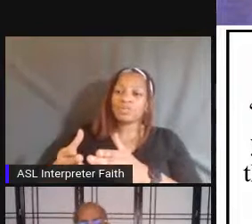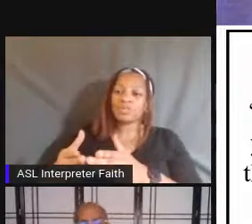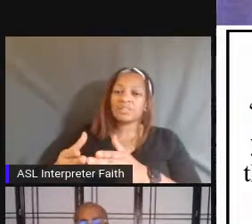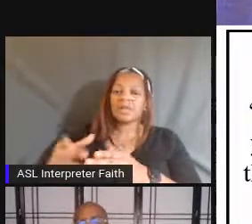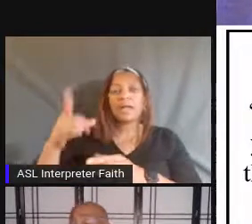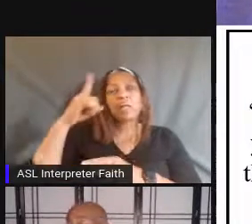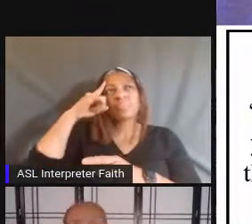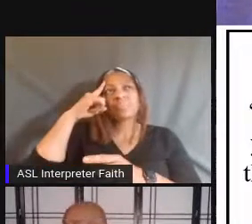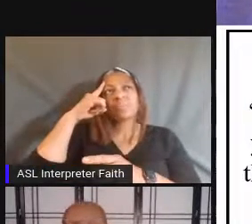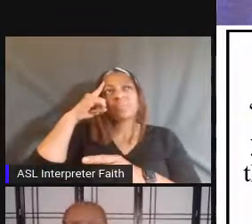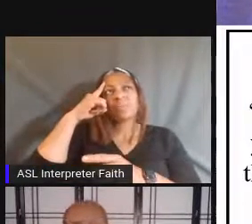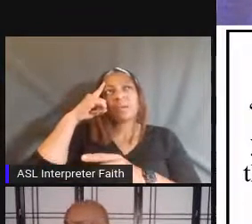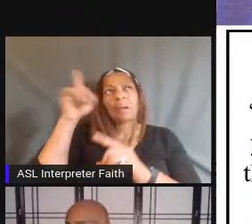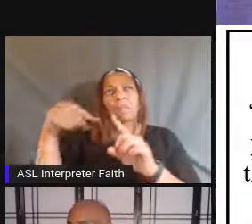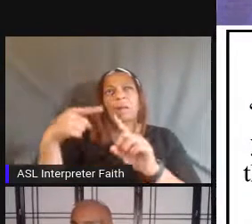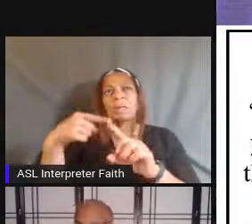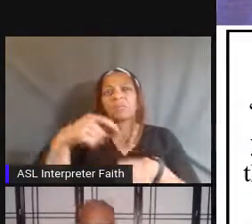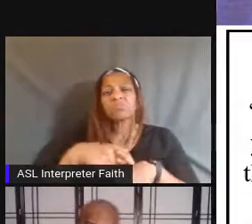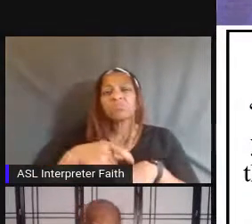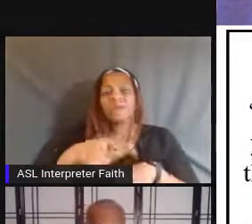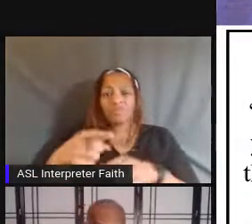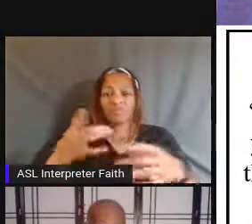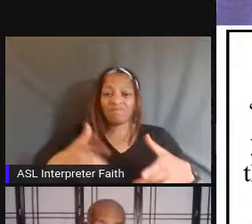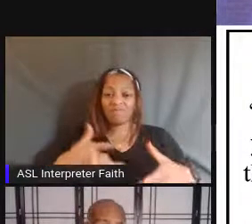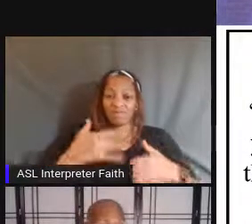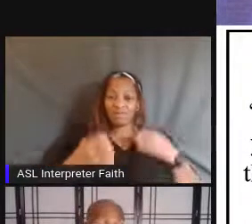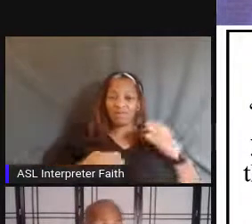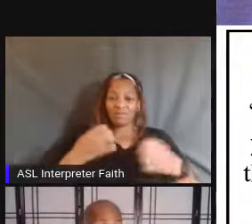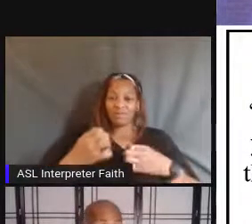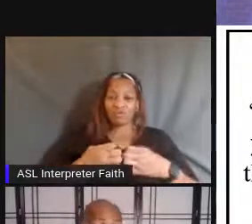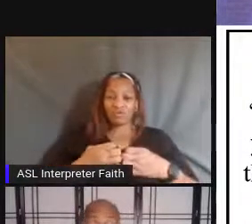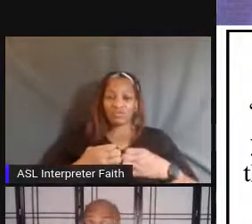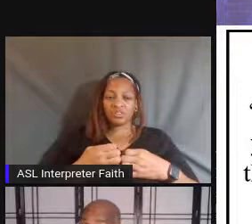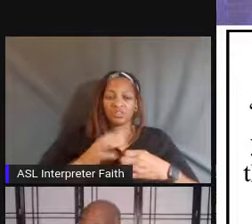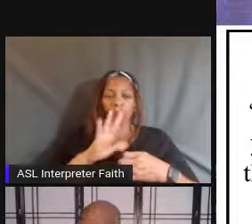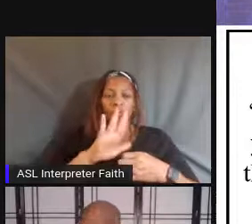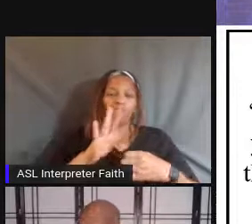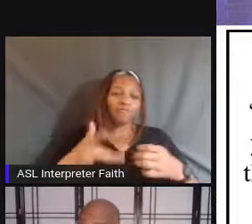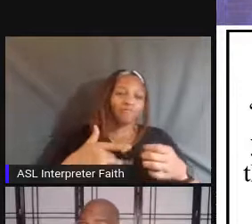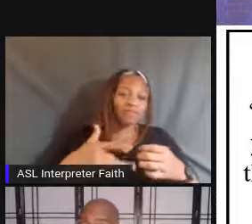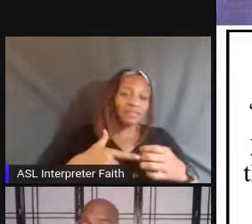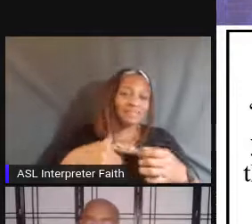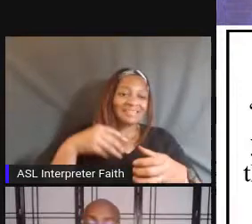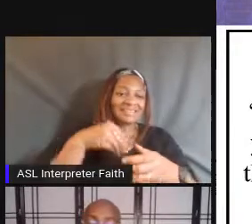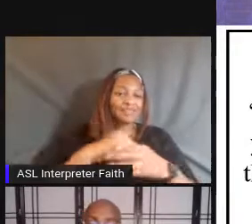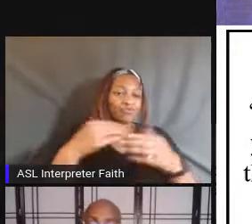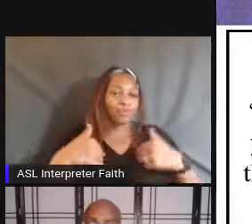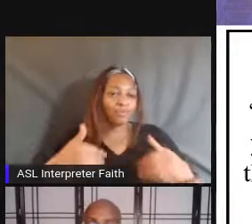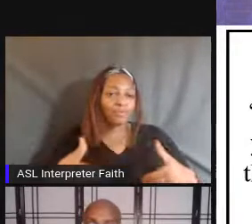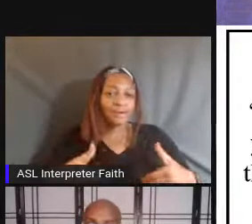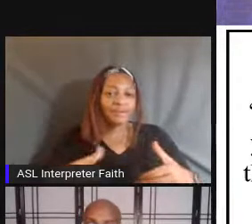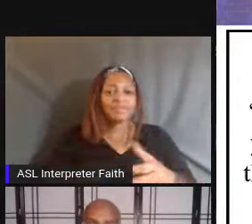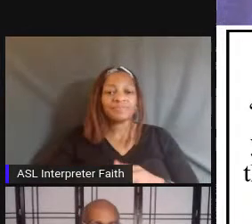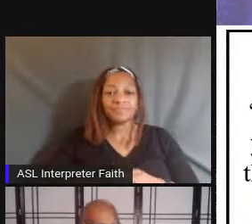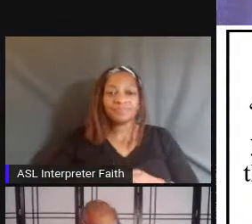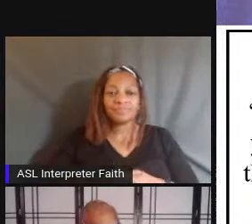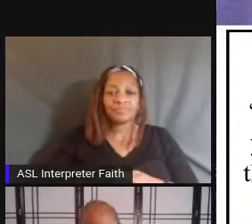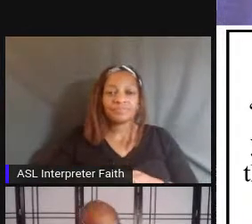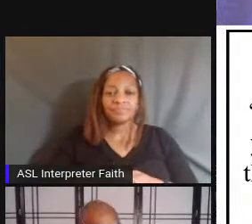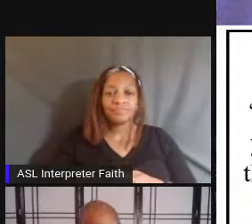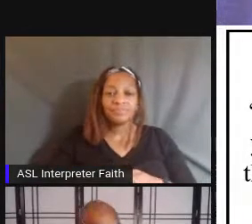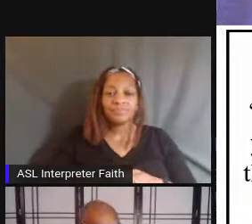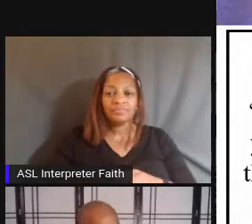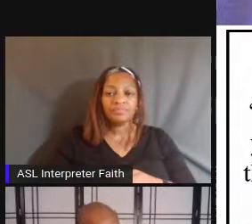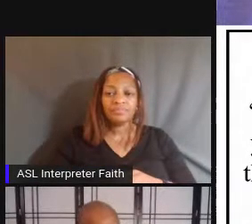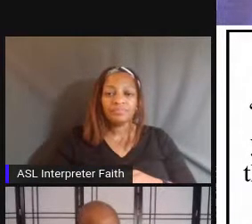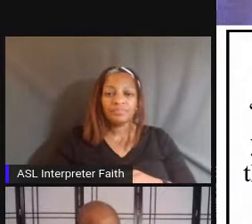a time when you felt an emotion or feeling in your body that didn't